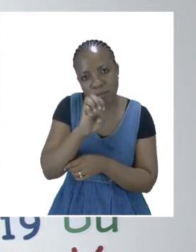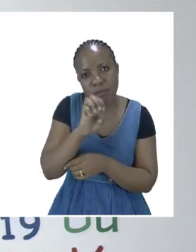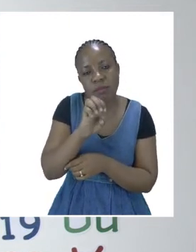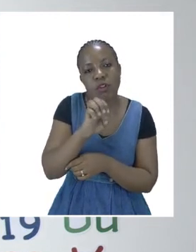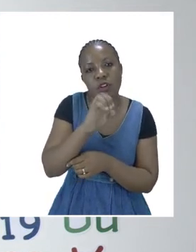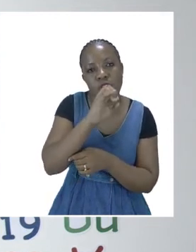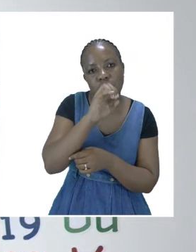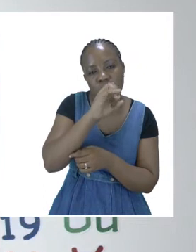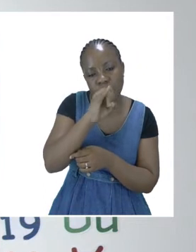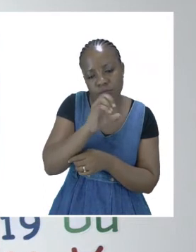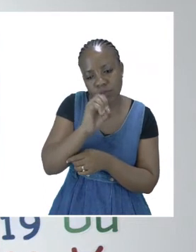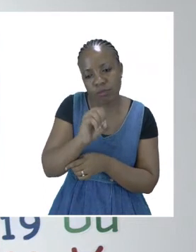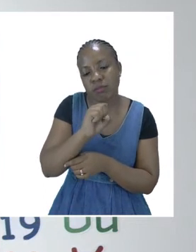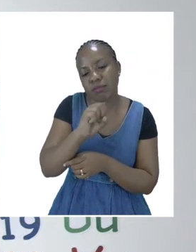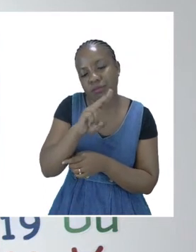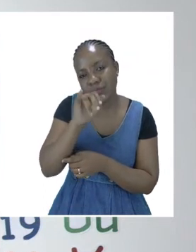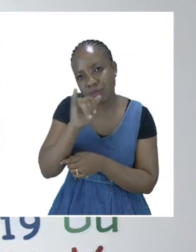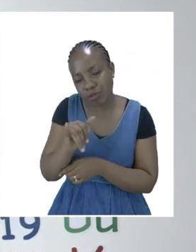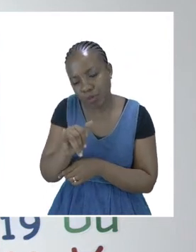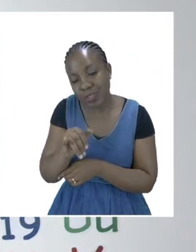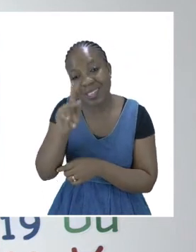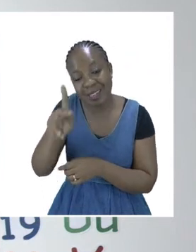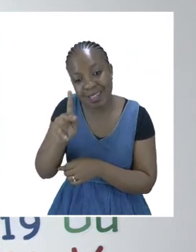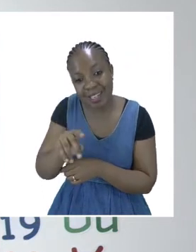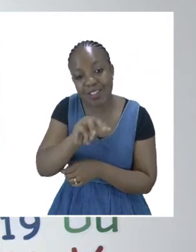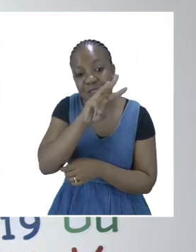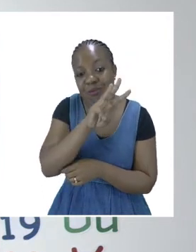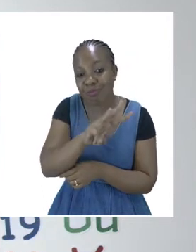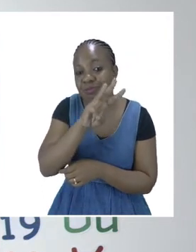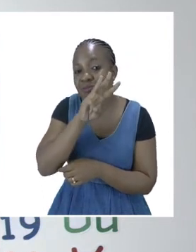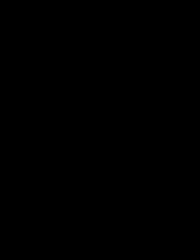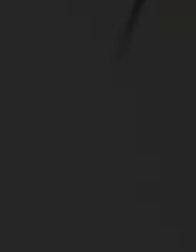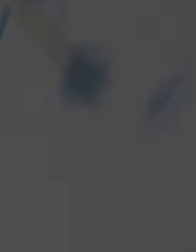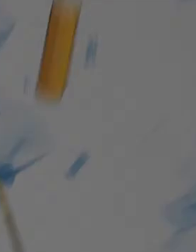in addition, our website, Zoshi Online.